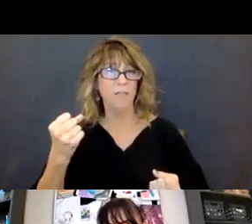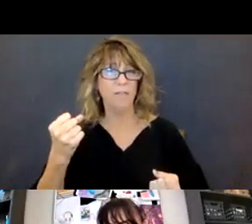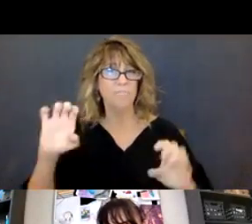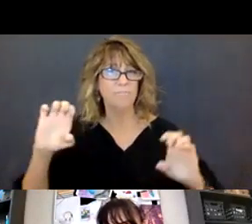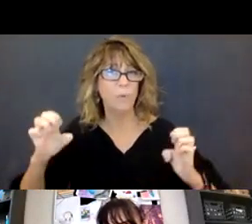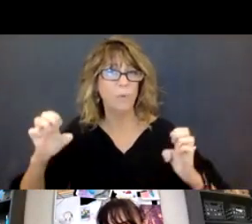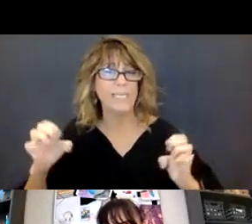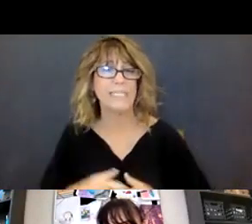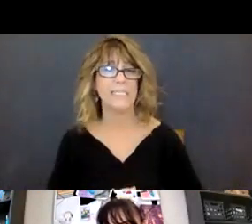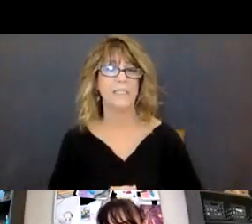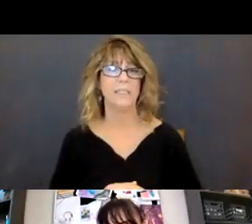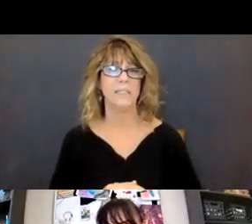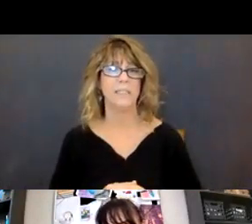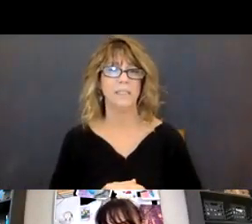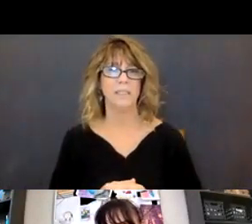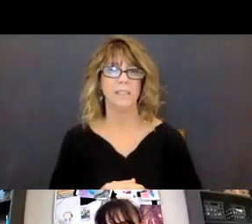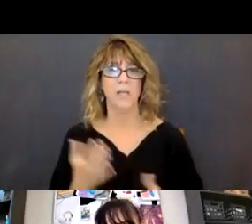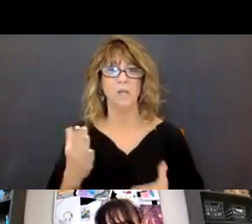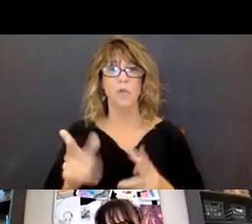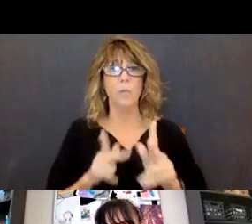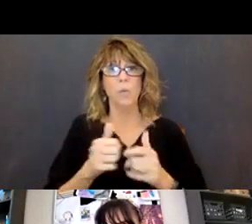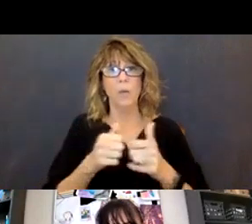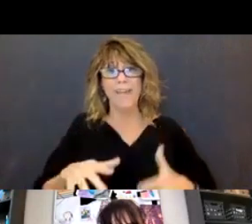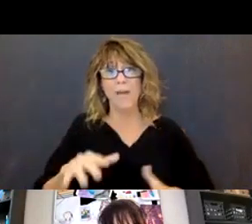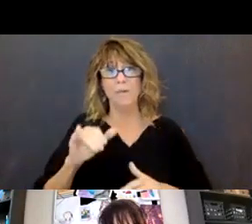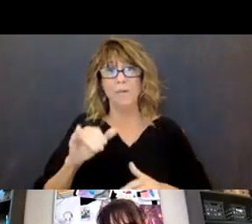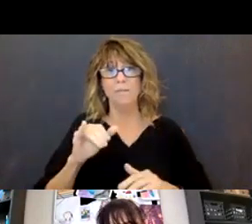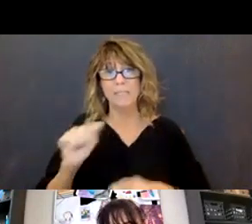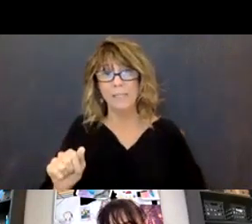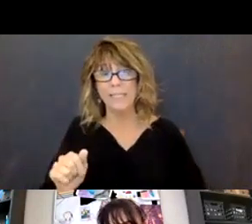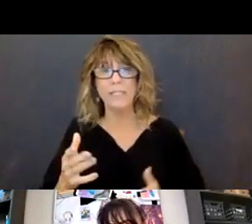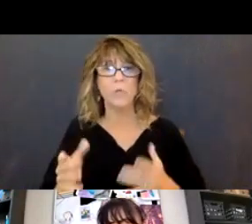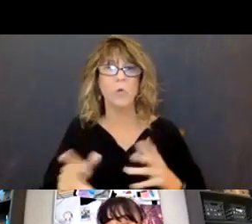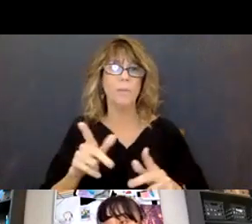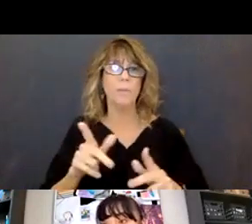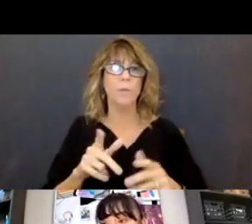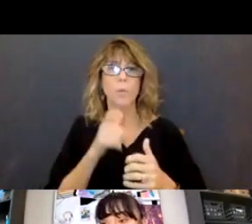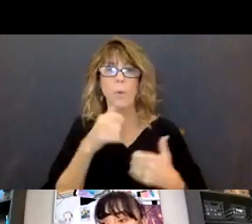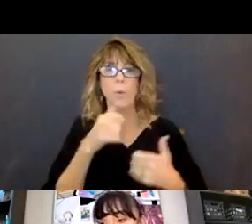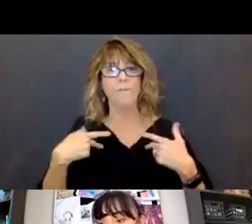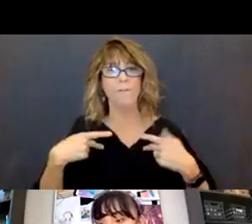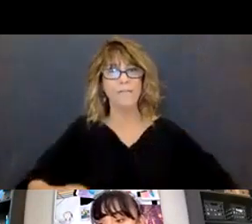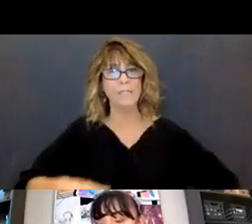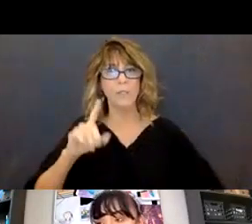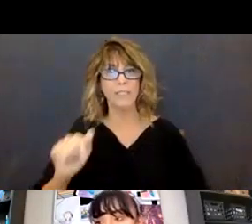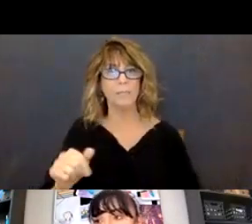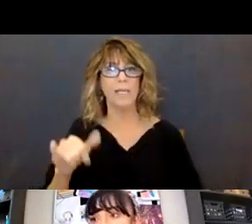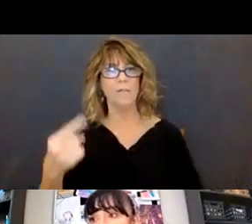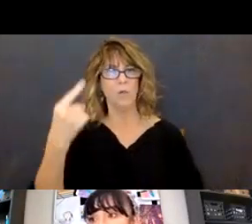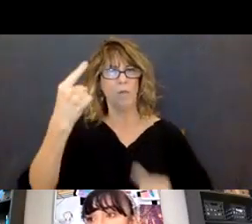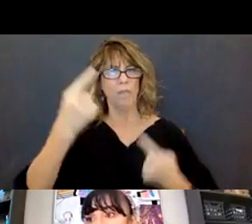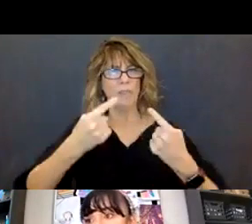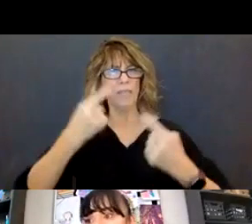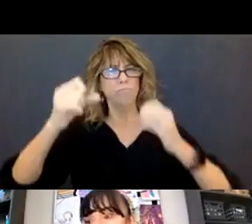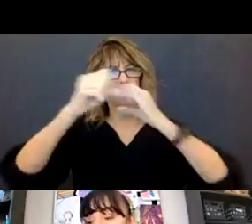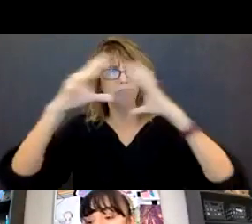either individuals without disabilities or individuals with physical disabilities. So if you just think about the